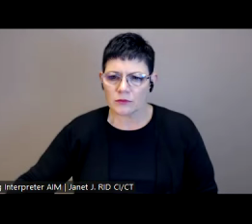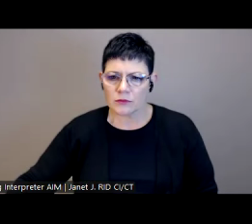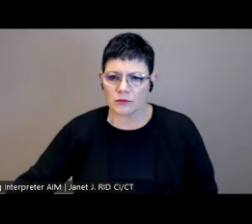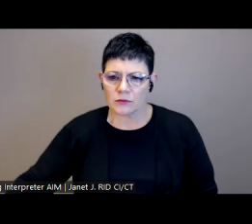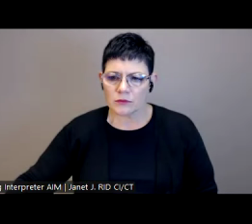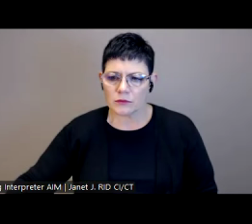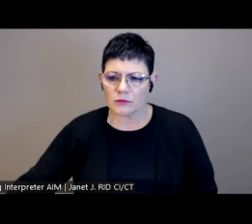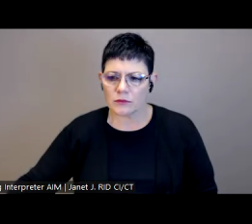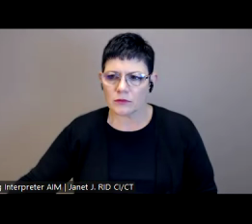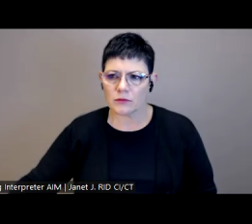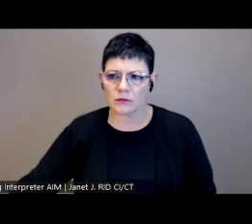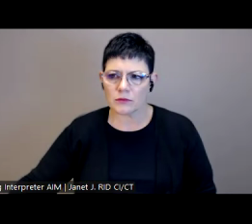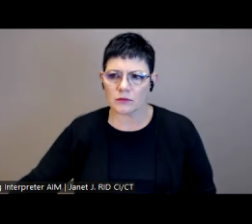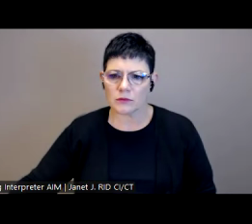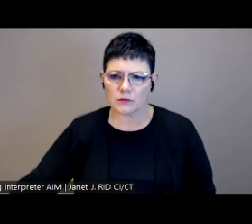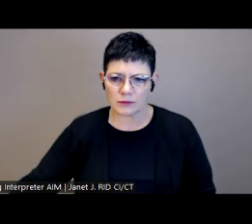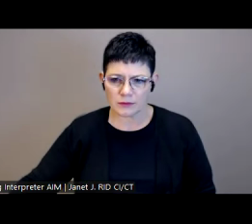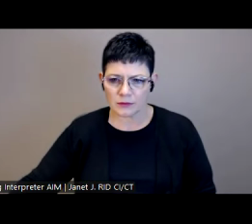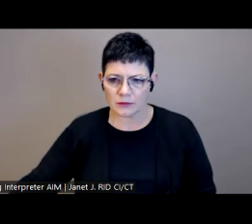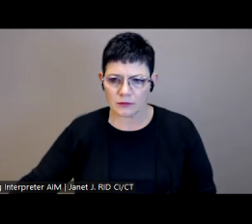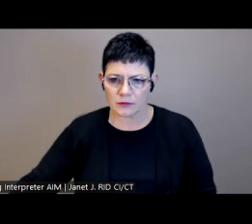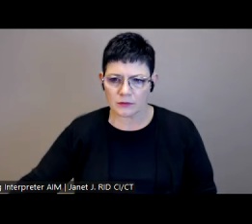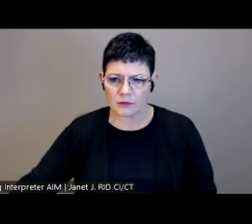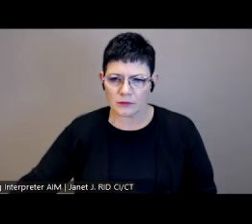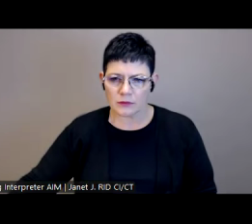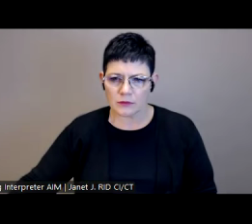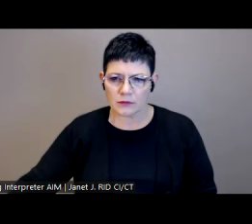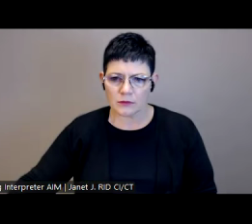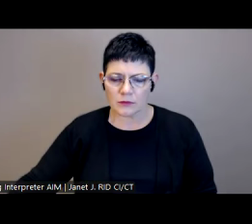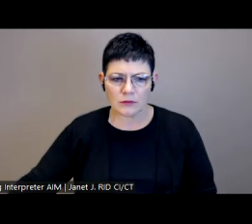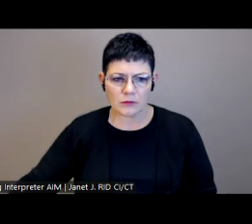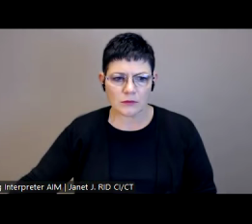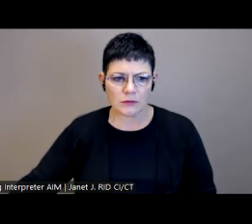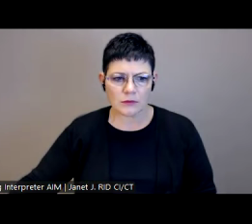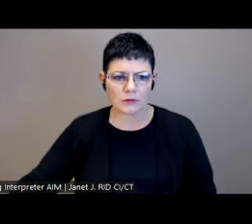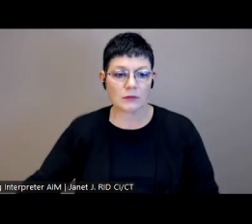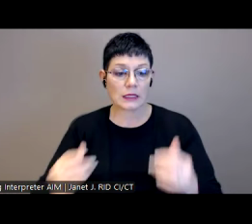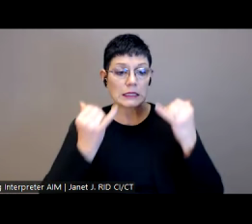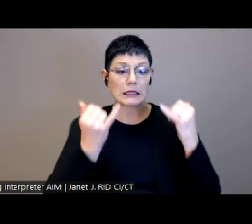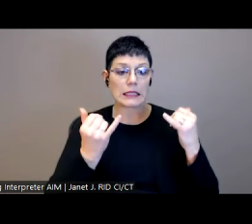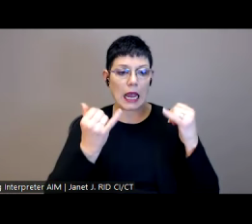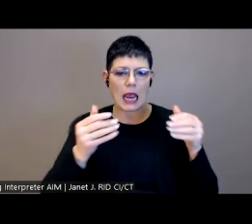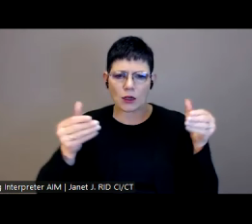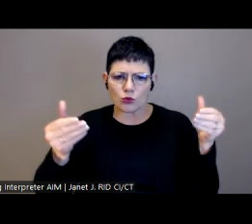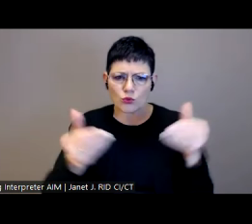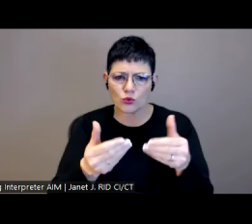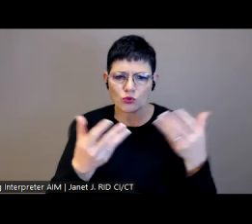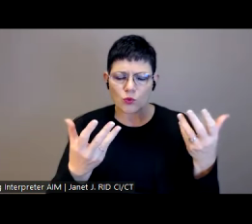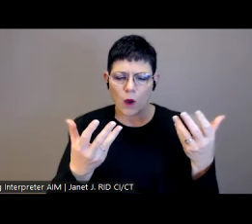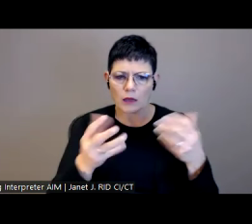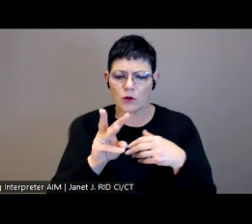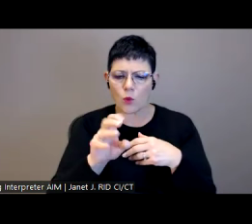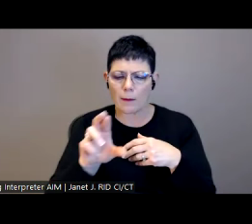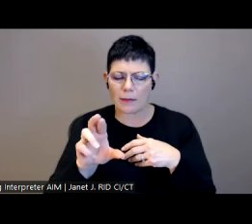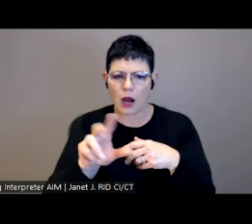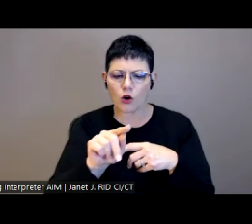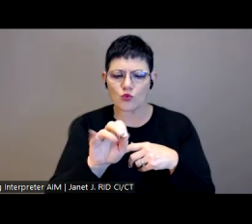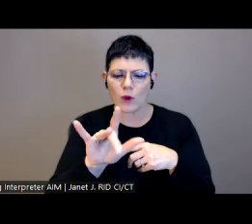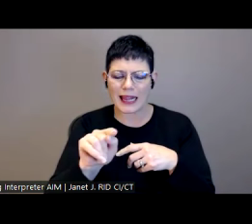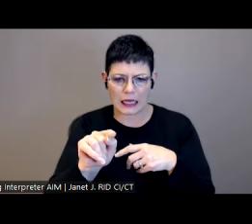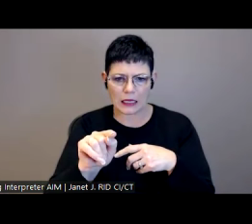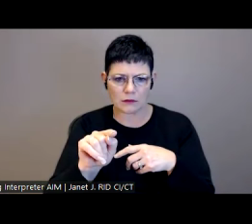So today's webinar introduces the Public Engagement Toolkit. This is a practical step-by-step